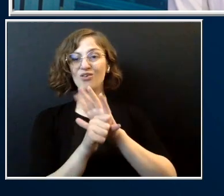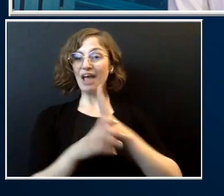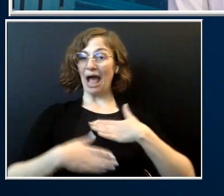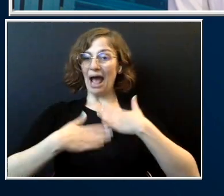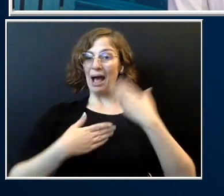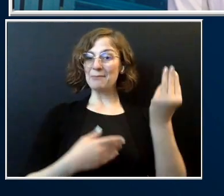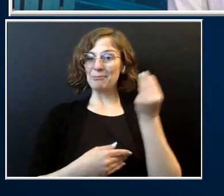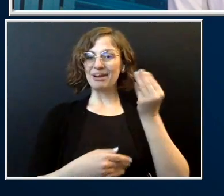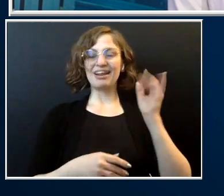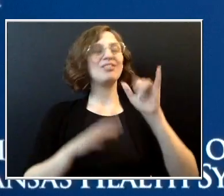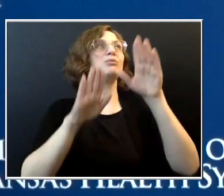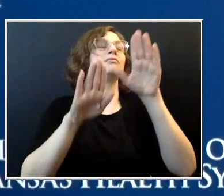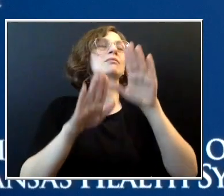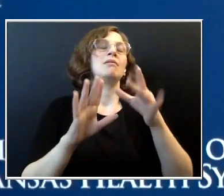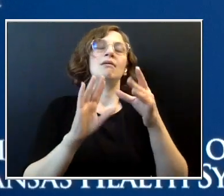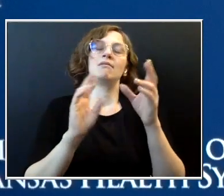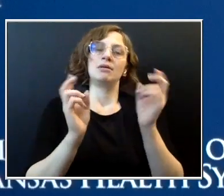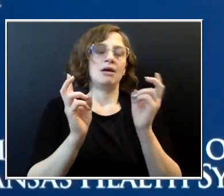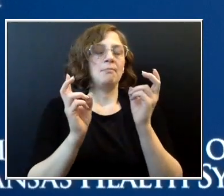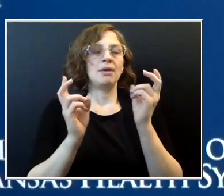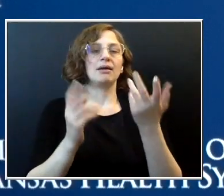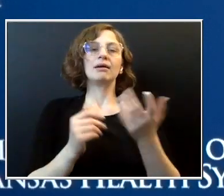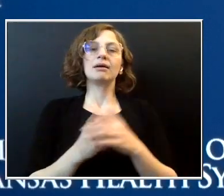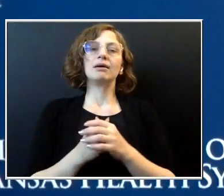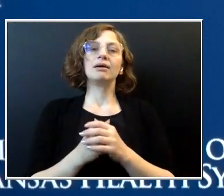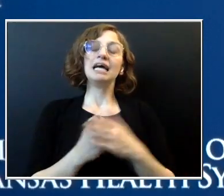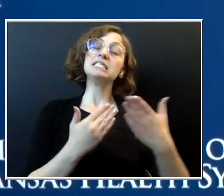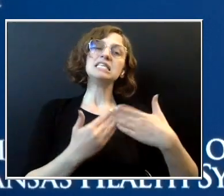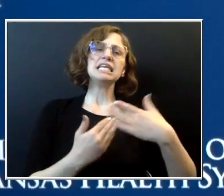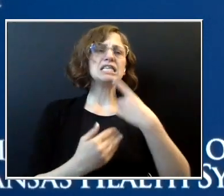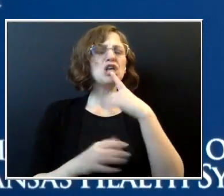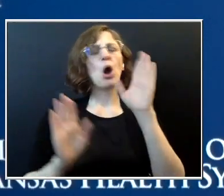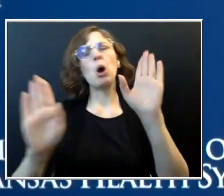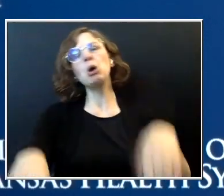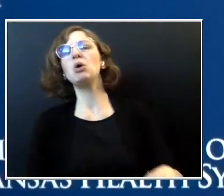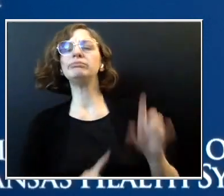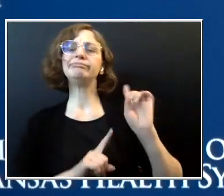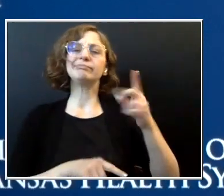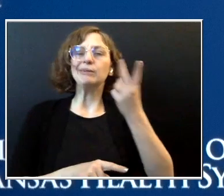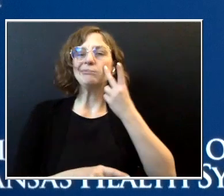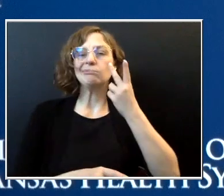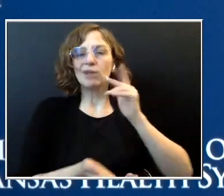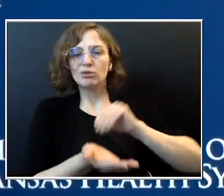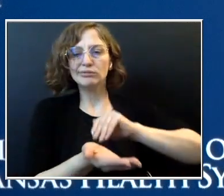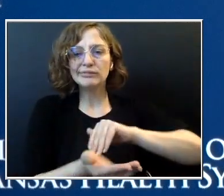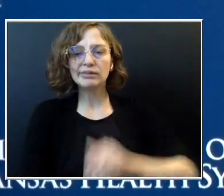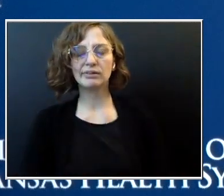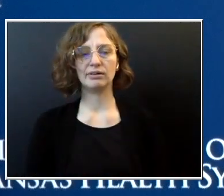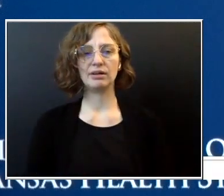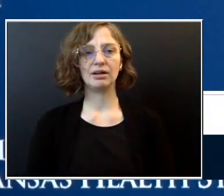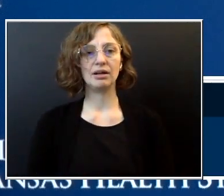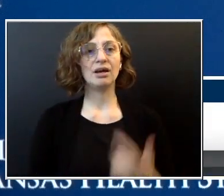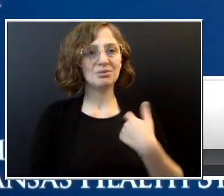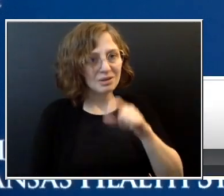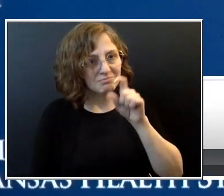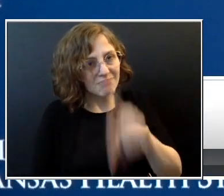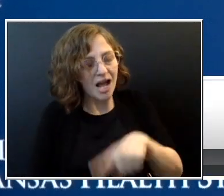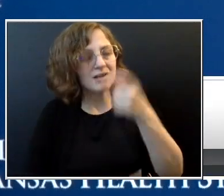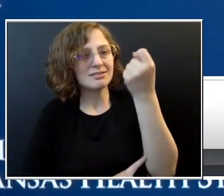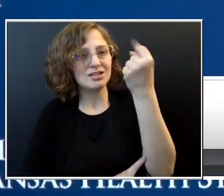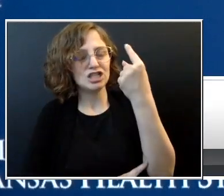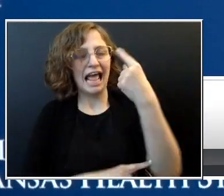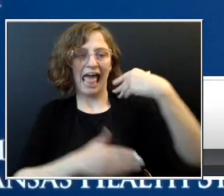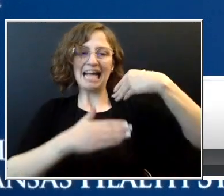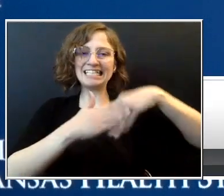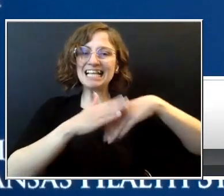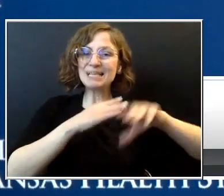just talking about. You know, it's easy for people to say, oh, just go to your doctor or go here and get. I think we have to understand it's about accessibility and